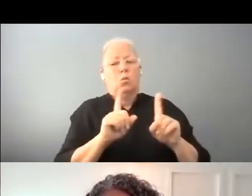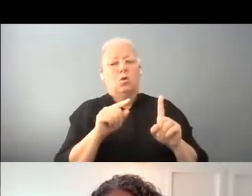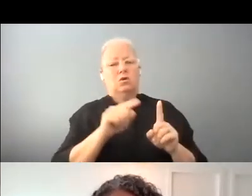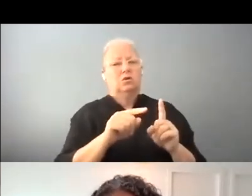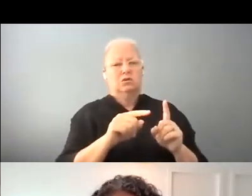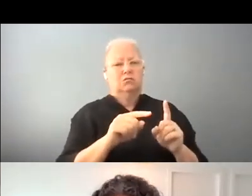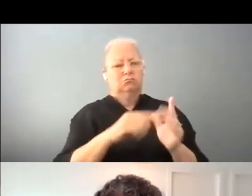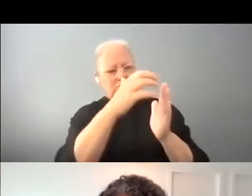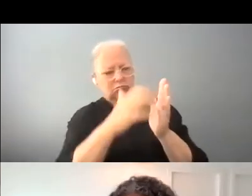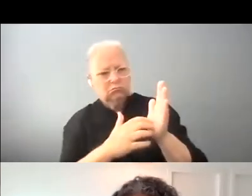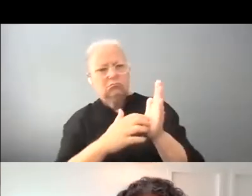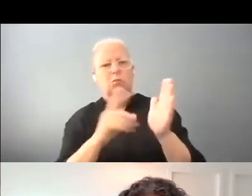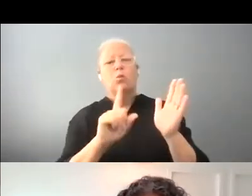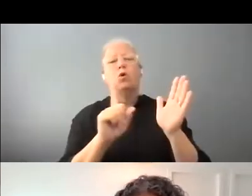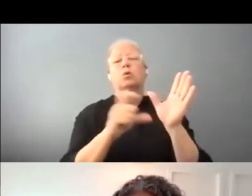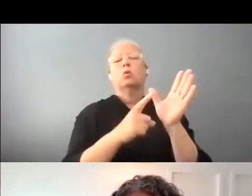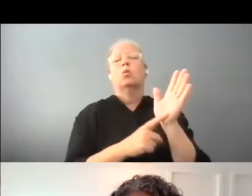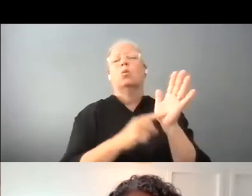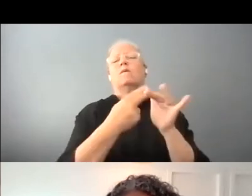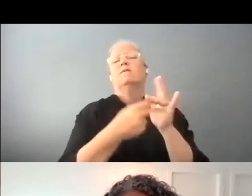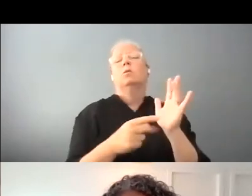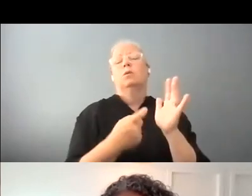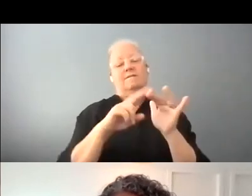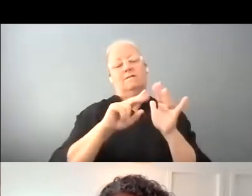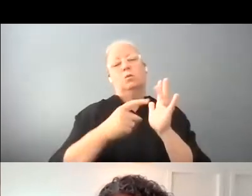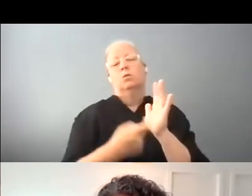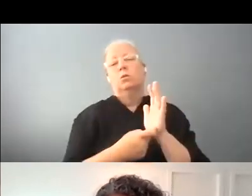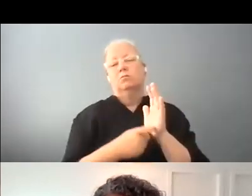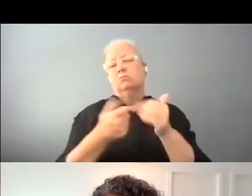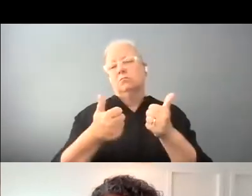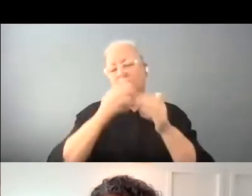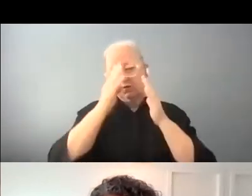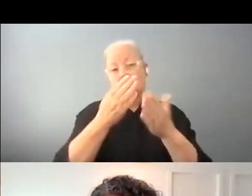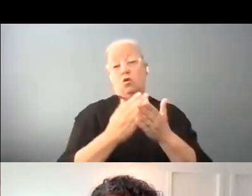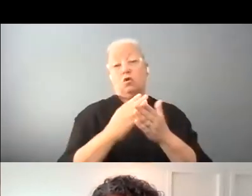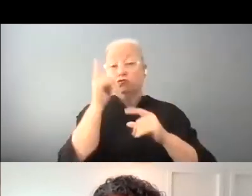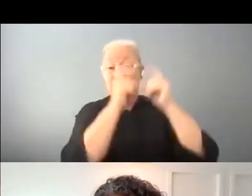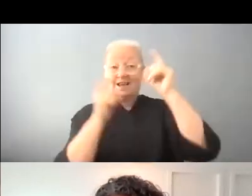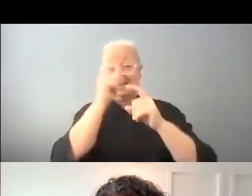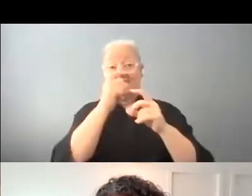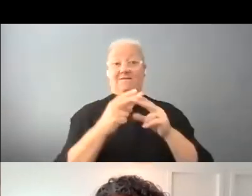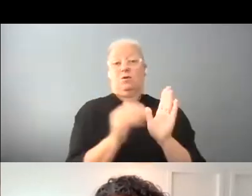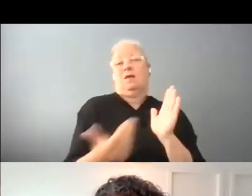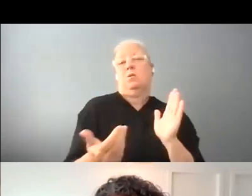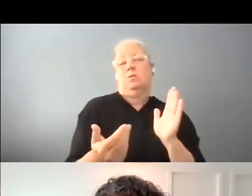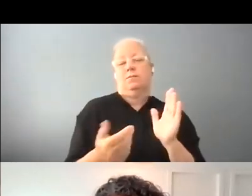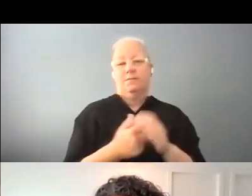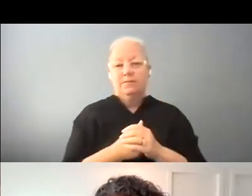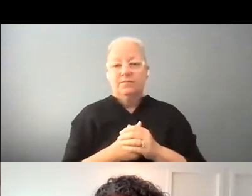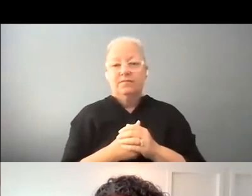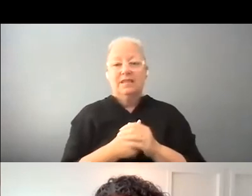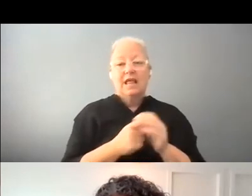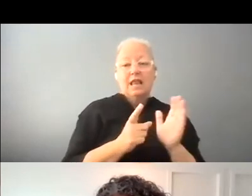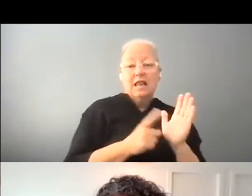for. Yeah, that's a great point. Thank you, Caius. Focus on the creative at this point. Lawani, Caius, anything you want